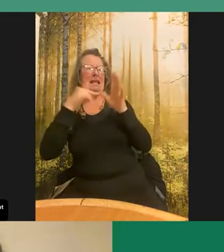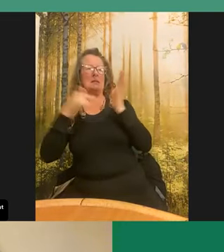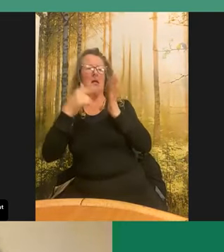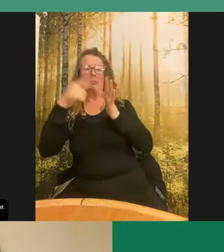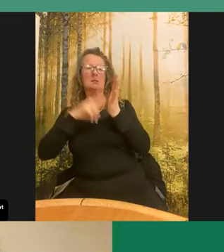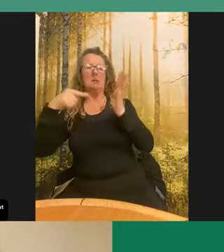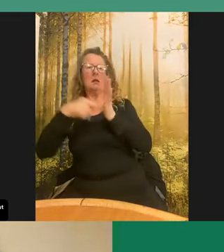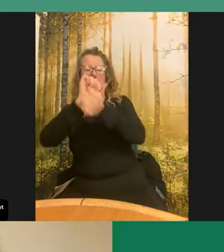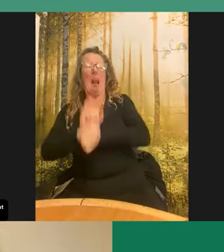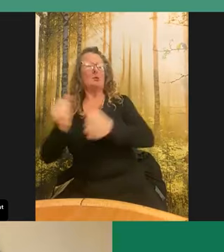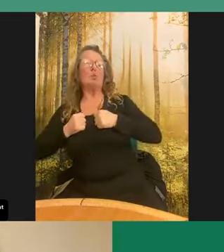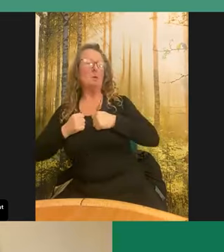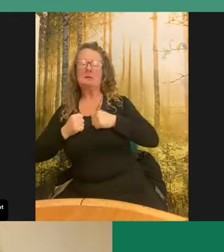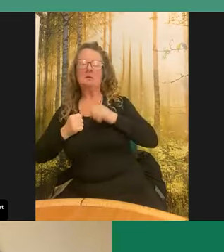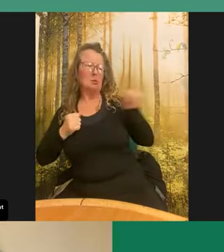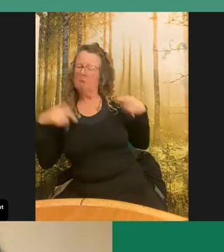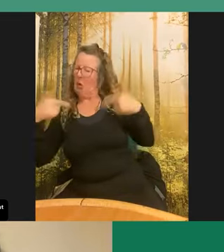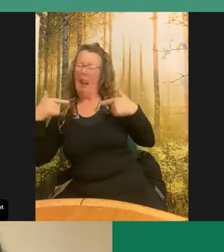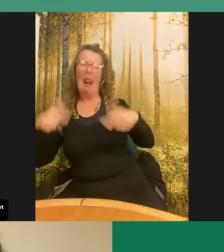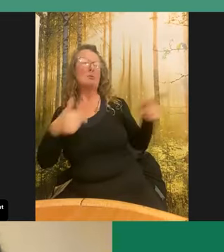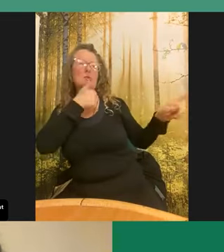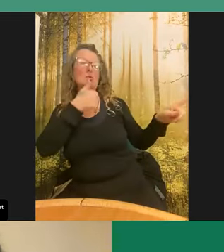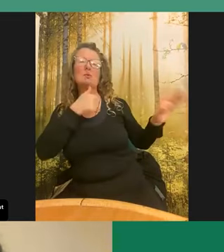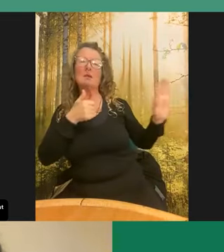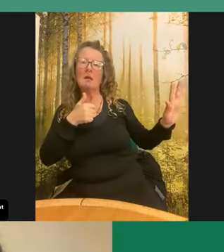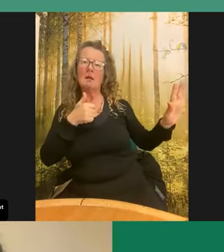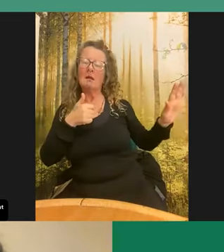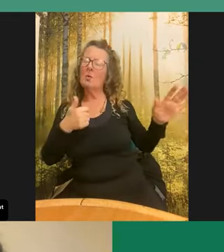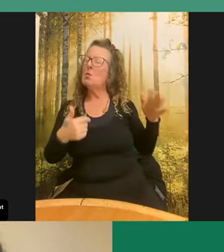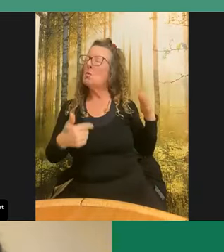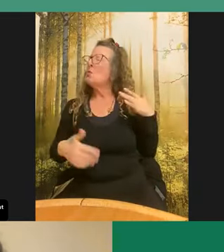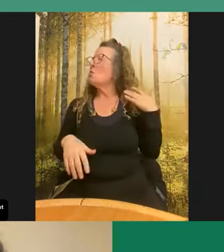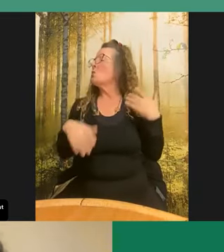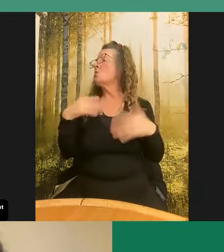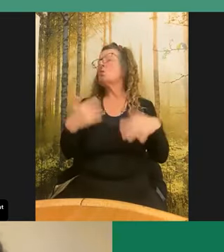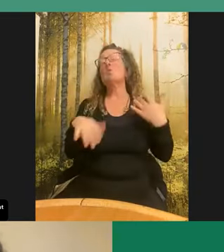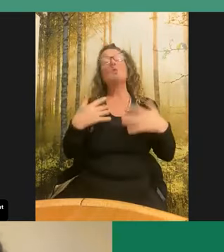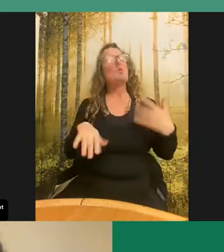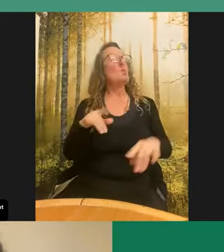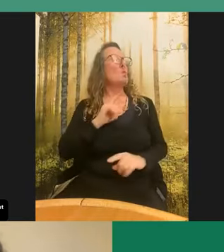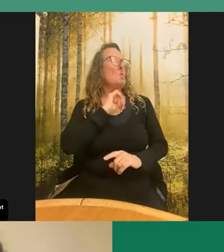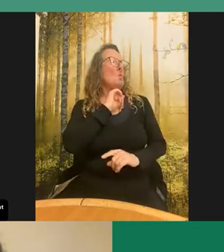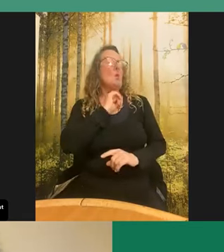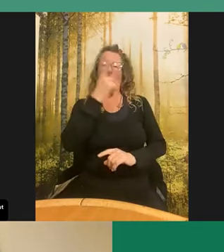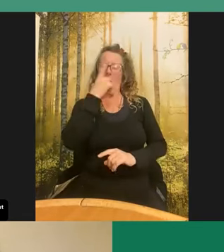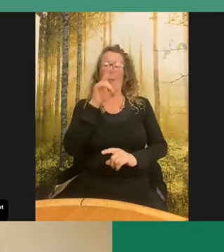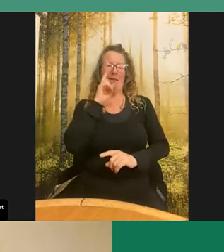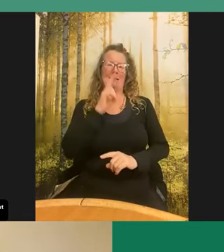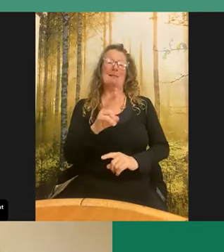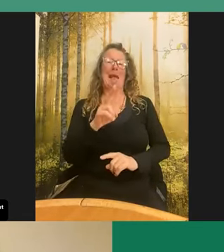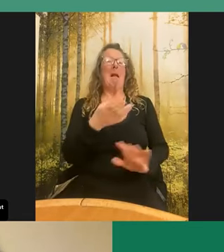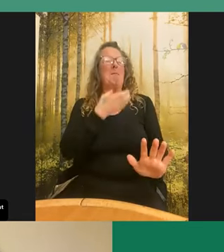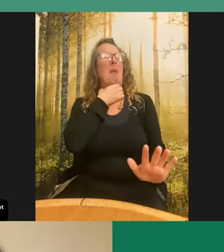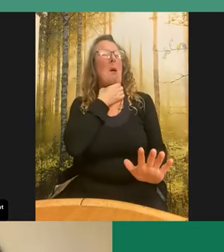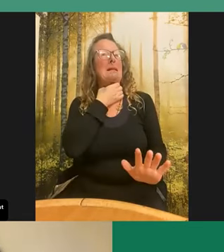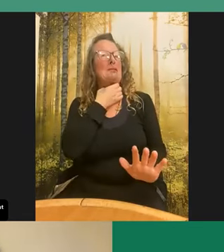feels, I don't know, that does hurt. That hurts a lot, because you can directly see the blockages to helping